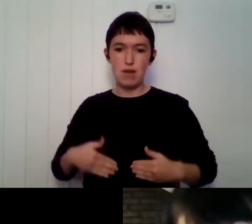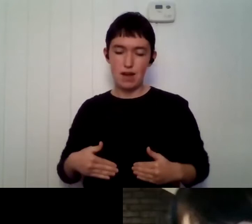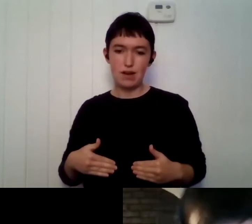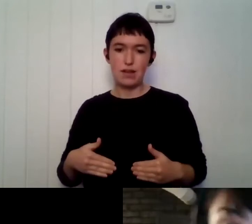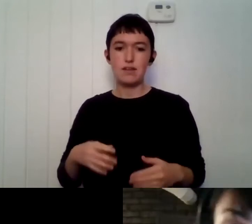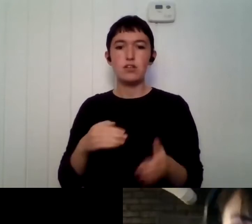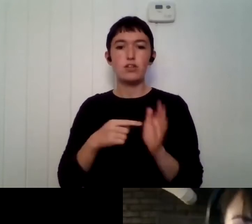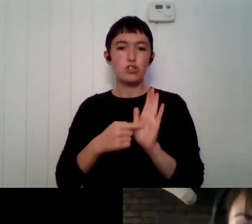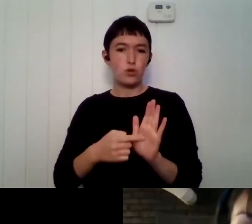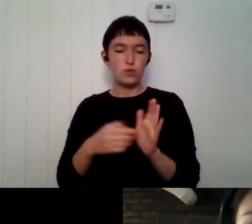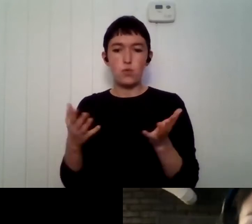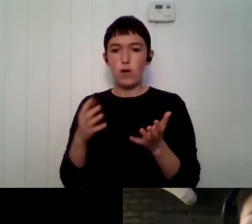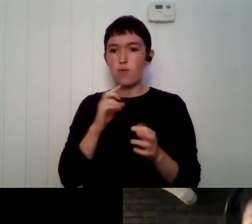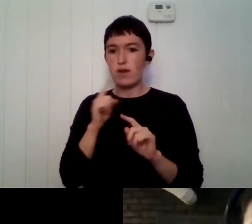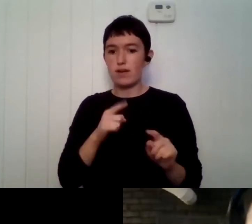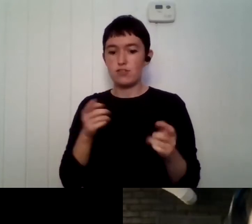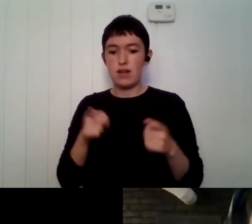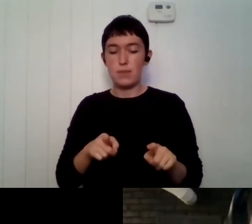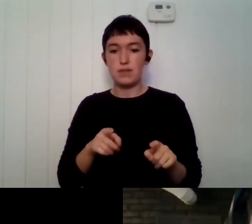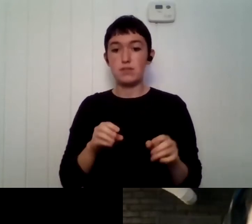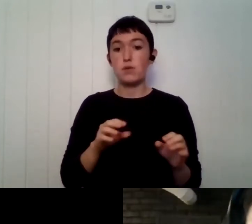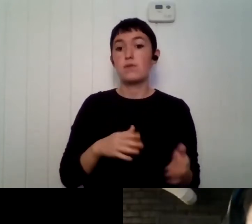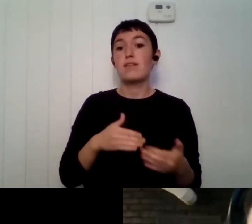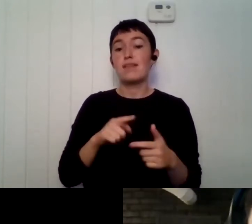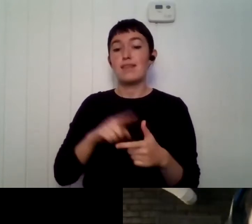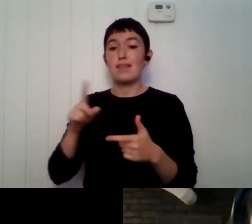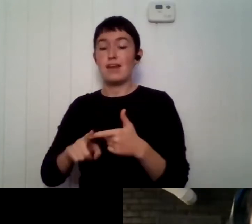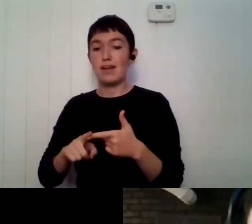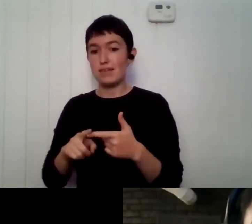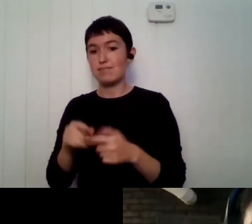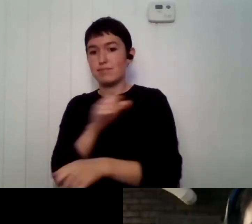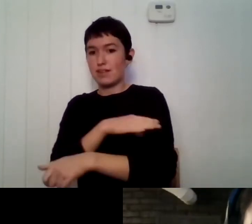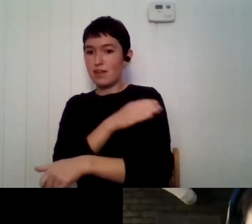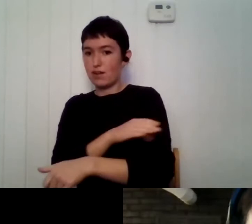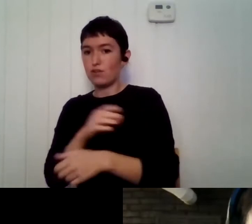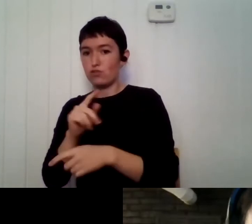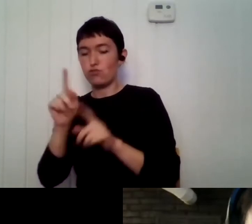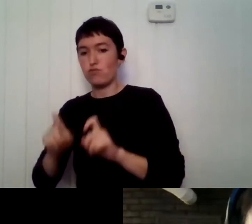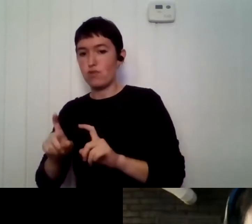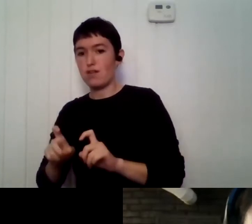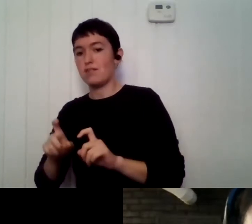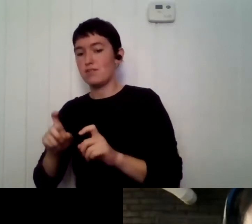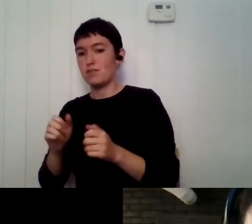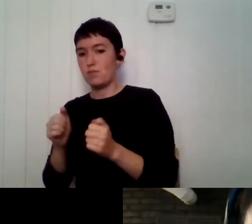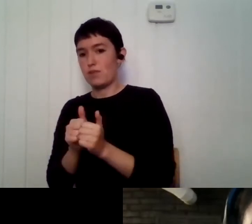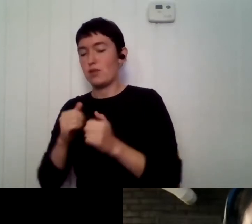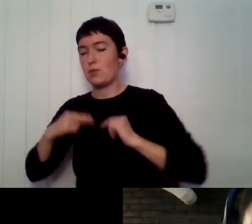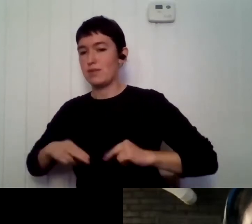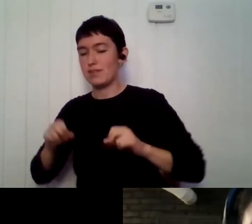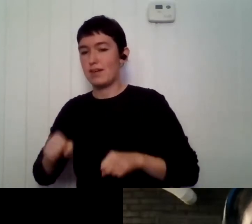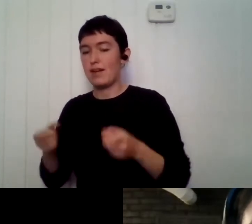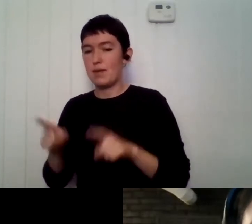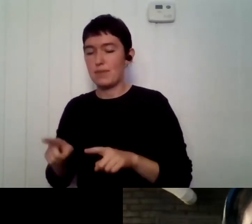to actual trials in humans. Awesome, thanks. The next question is from Dave. Can this concept of a neural